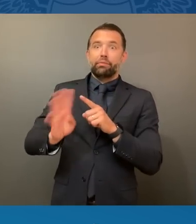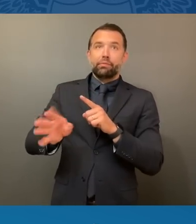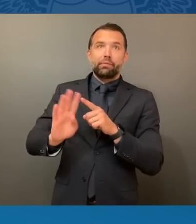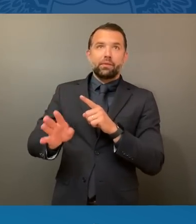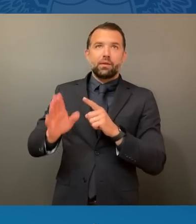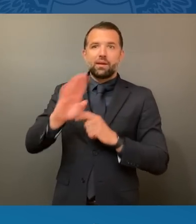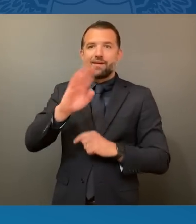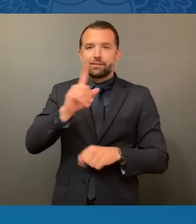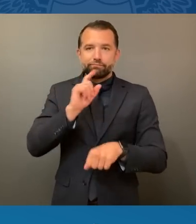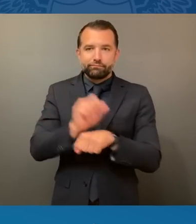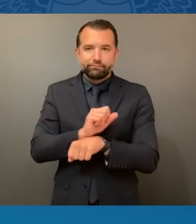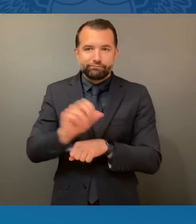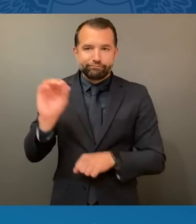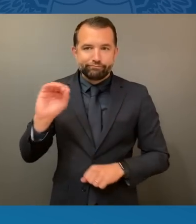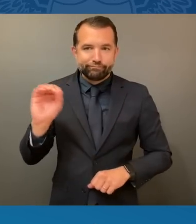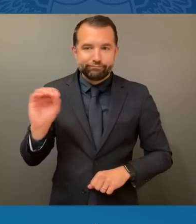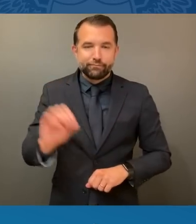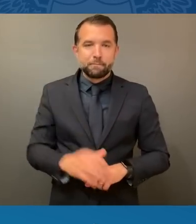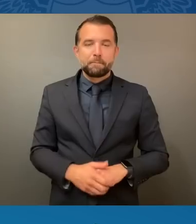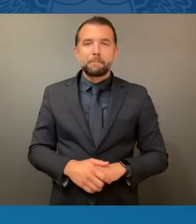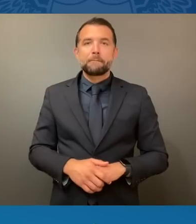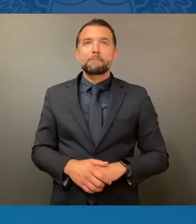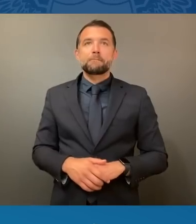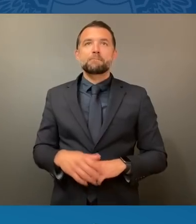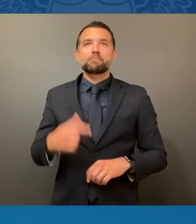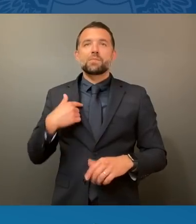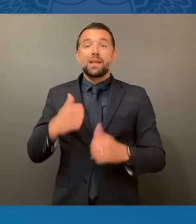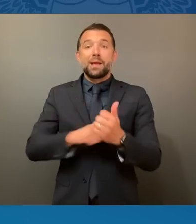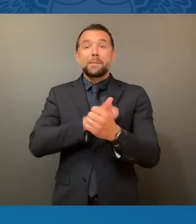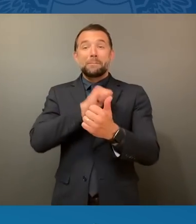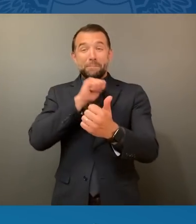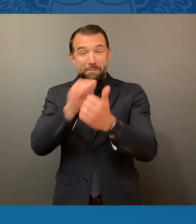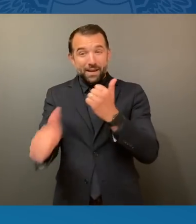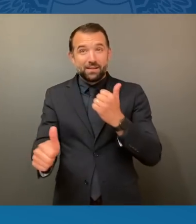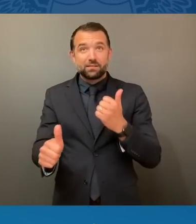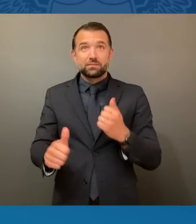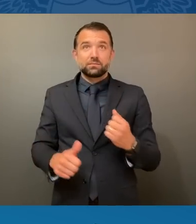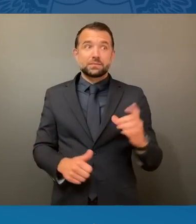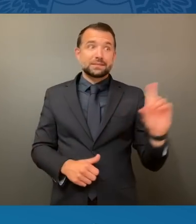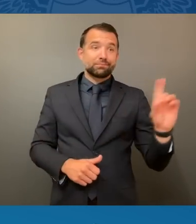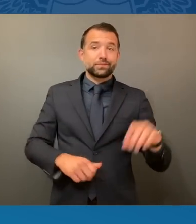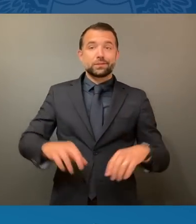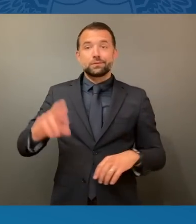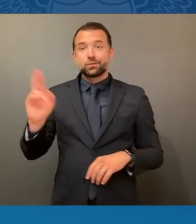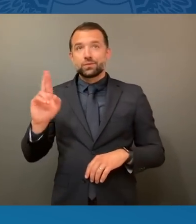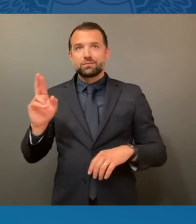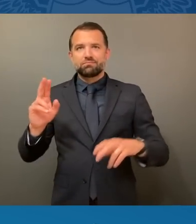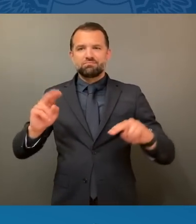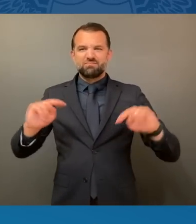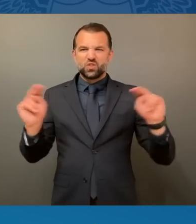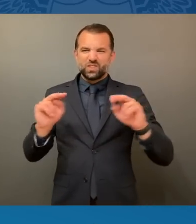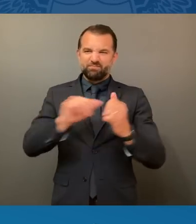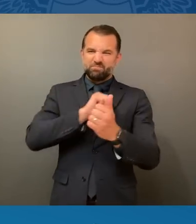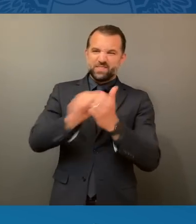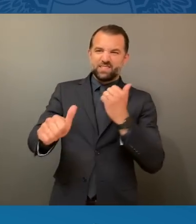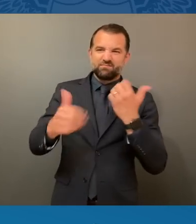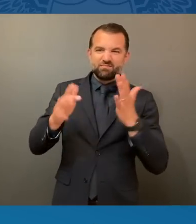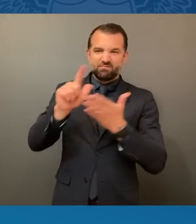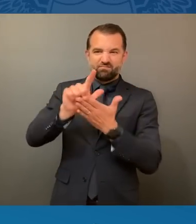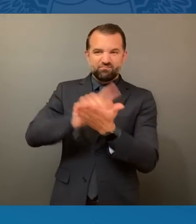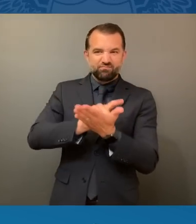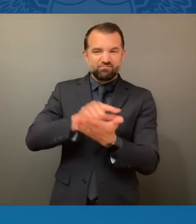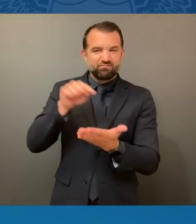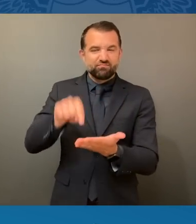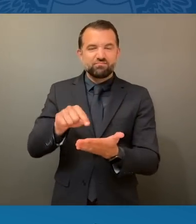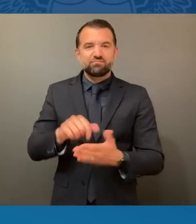a bipartisan infrastructure law, which is in the process in real time of addressing the